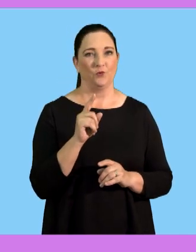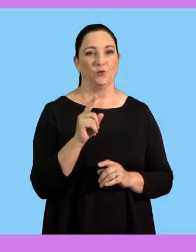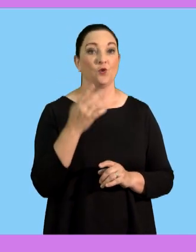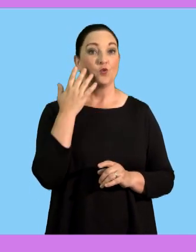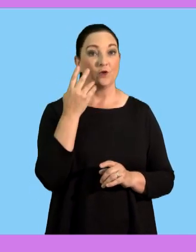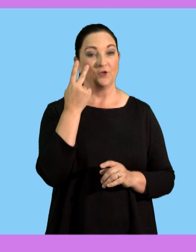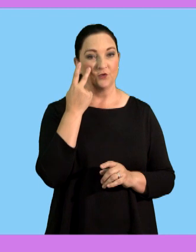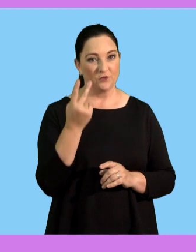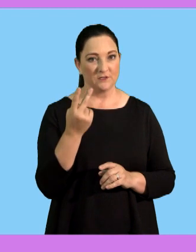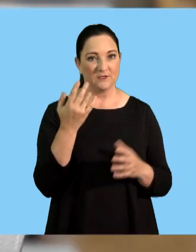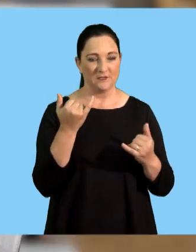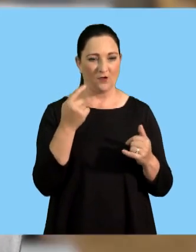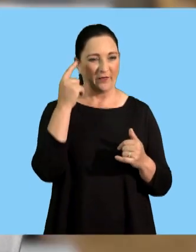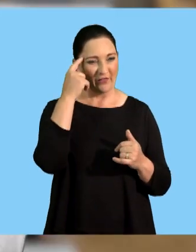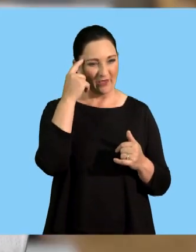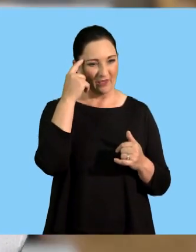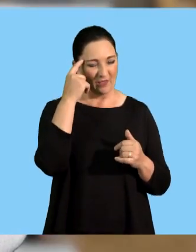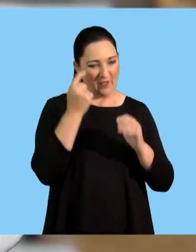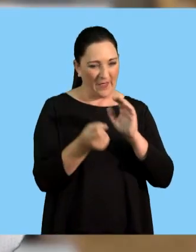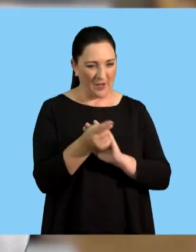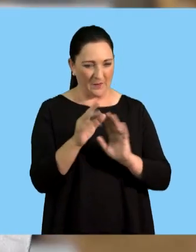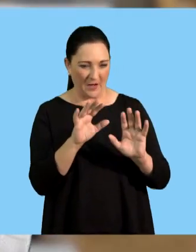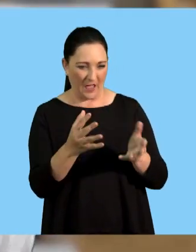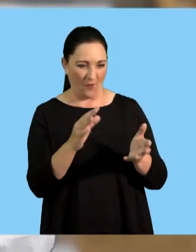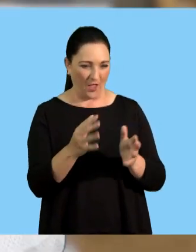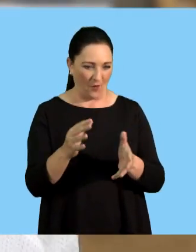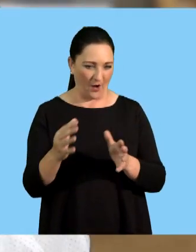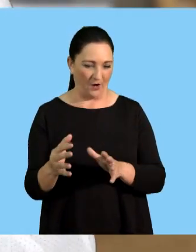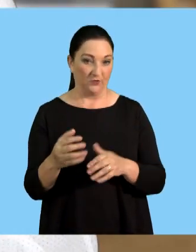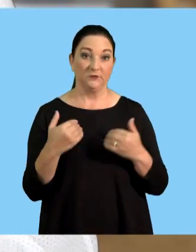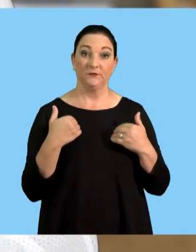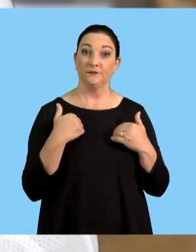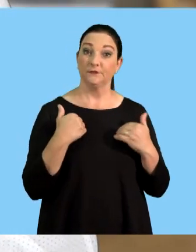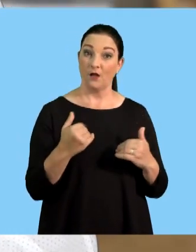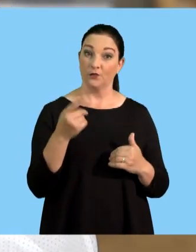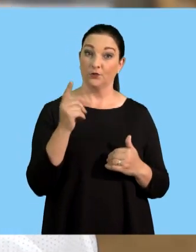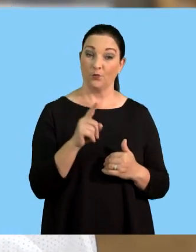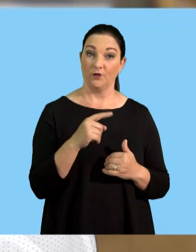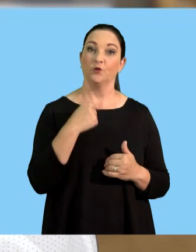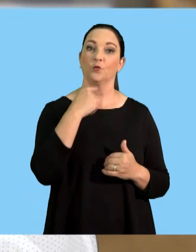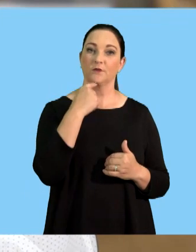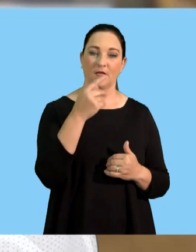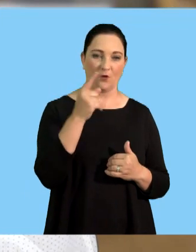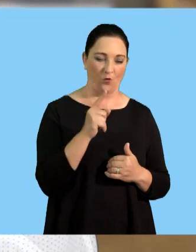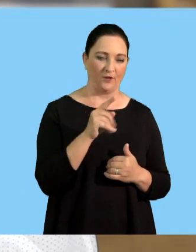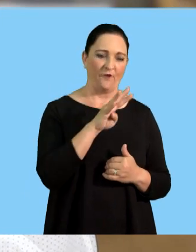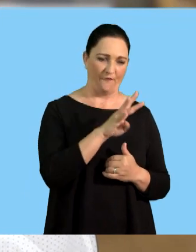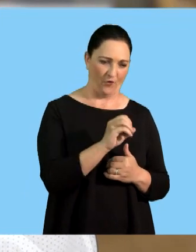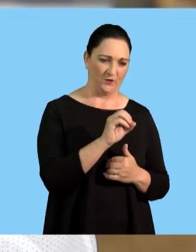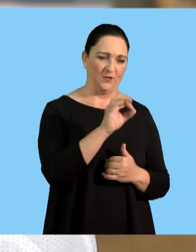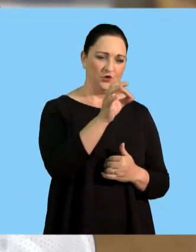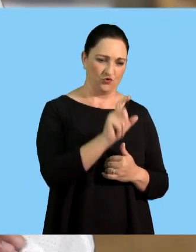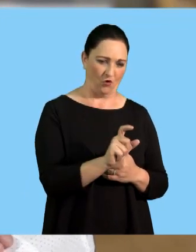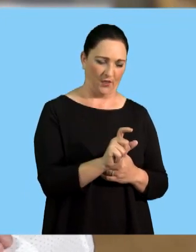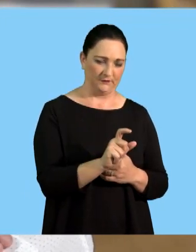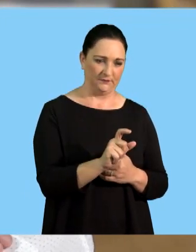type of questions, I want you to basically picture this happening. Okay, so we started off by saying we have a total of